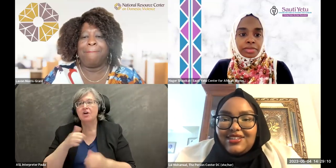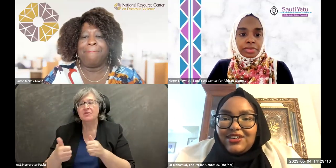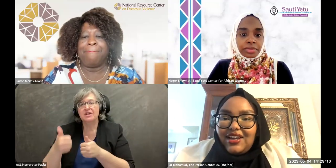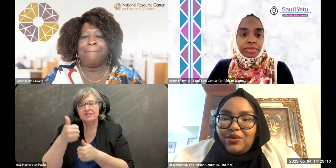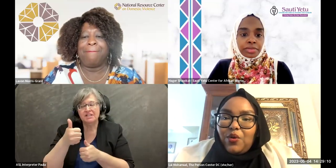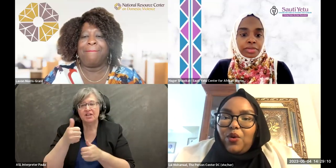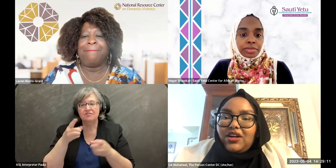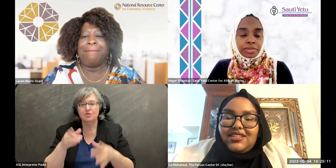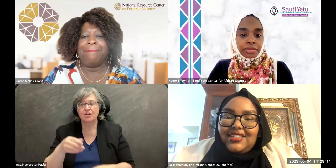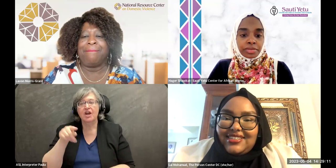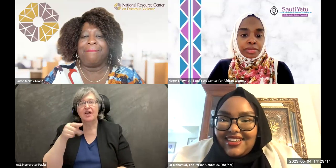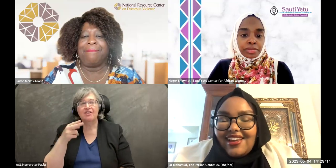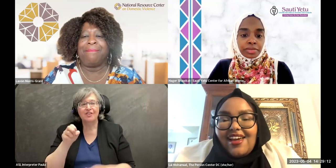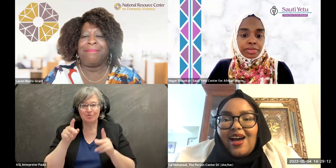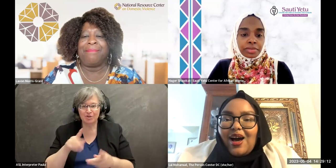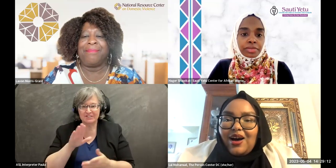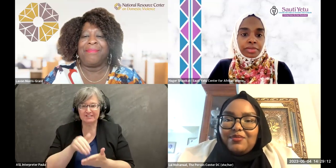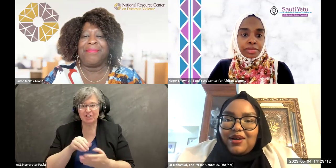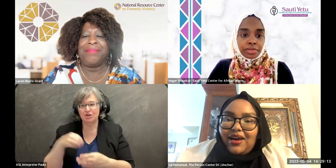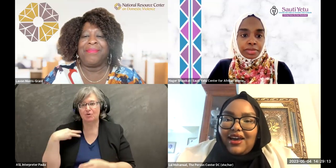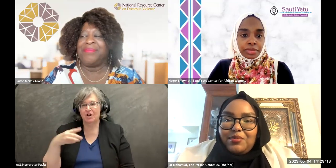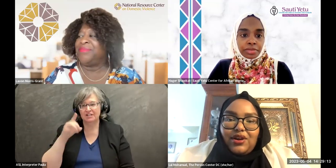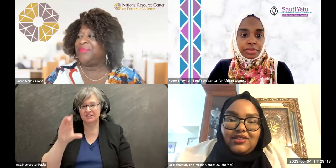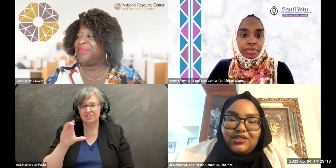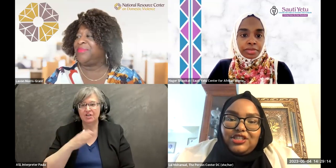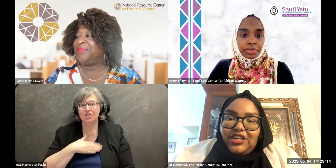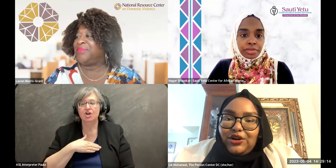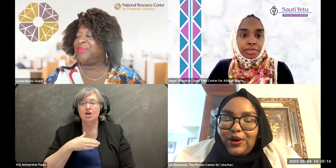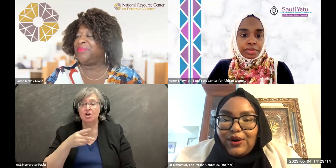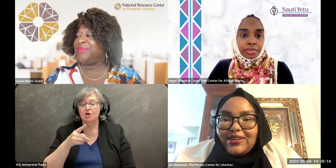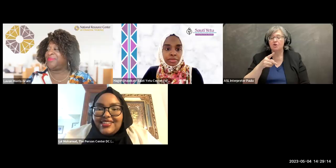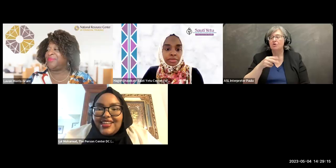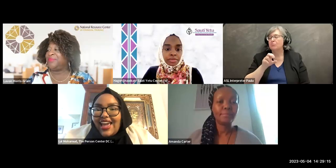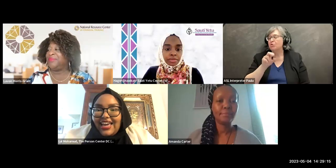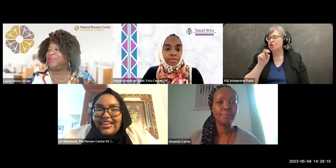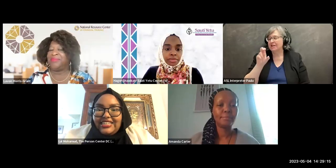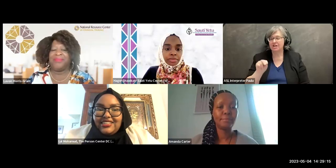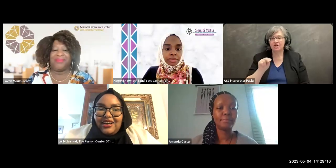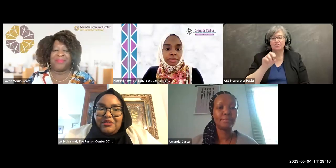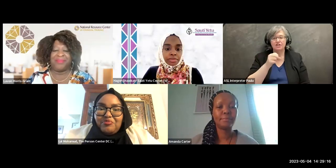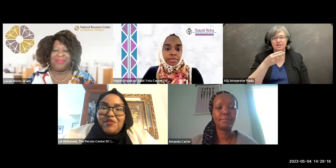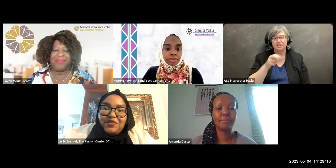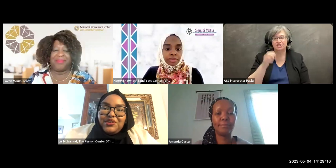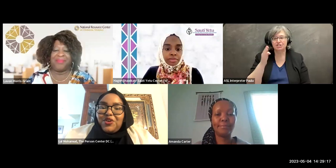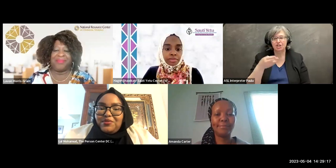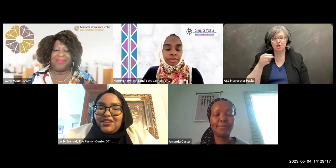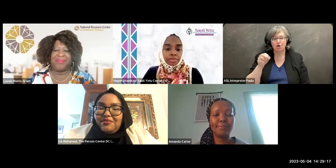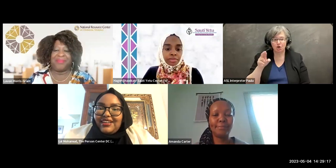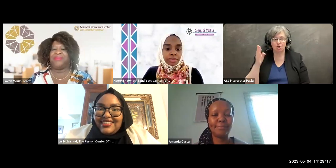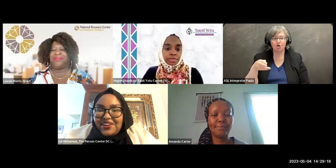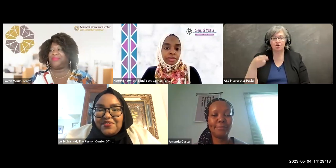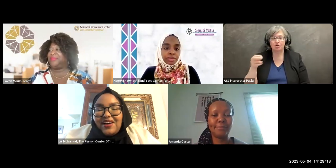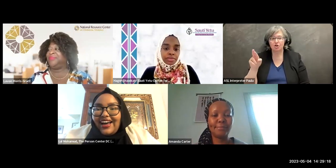Person Center in Washington, D.C. My pronouns are she, her, hers, and a brief